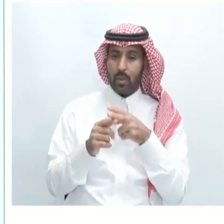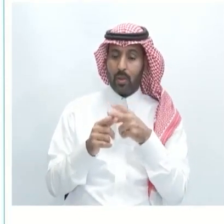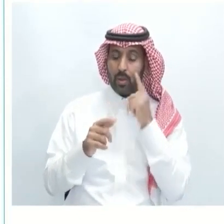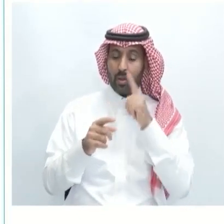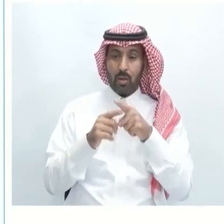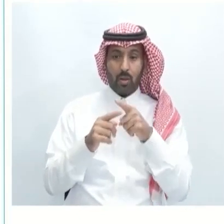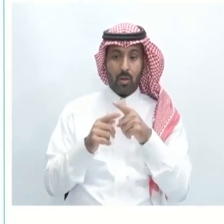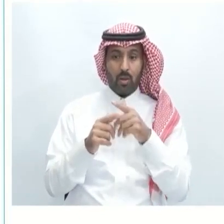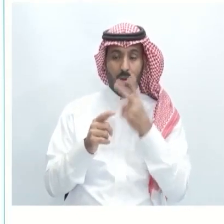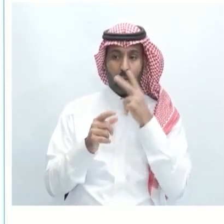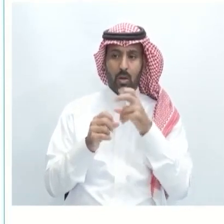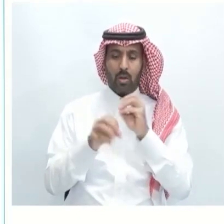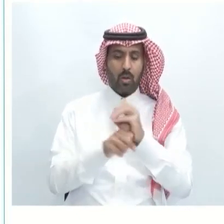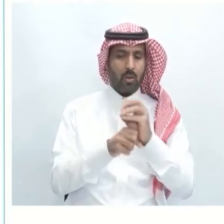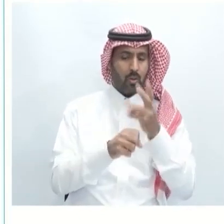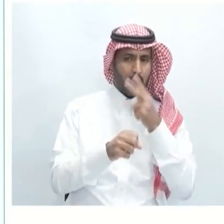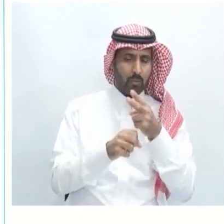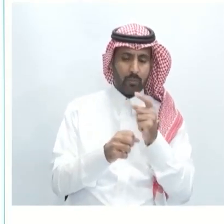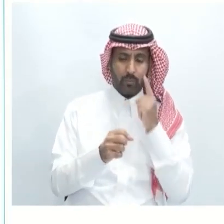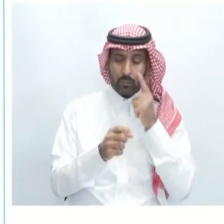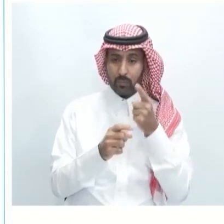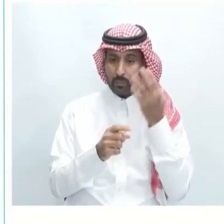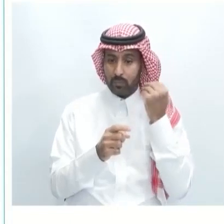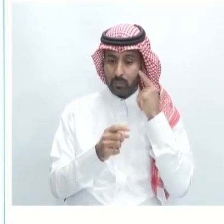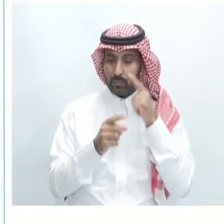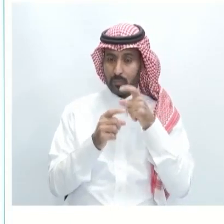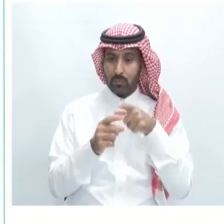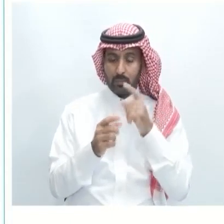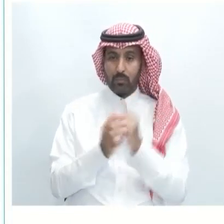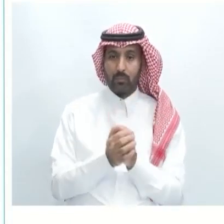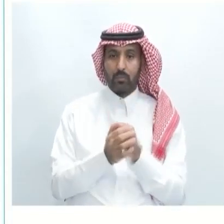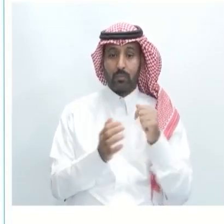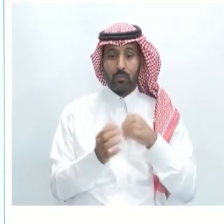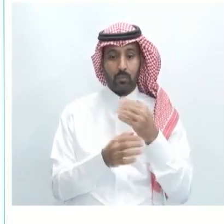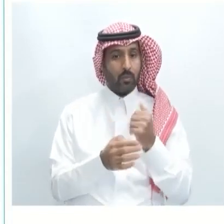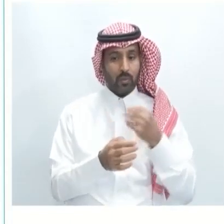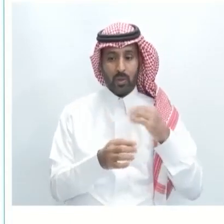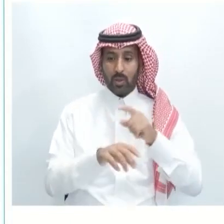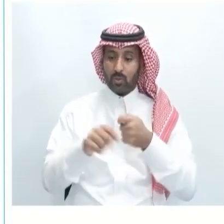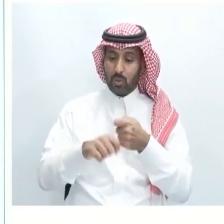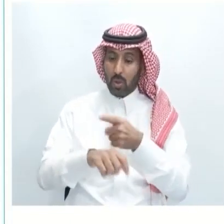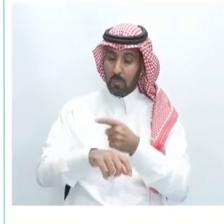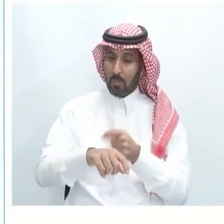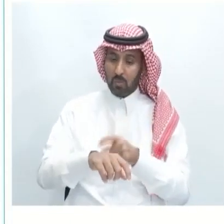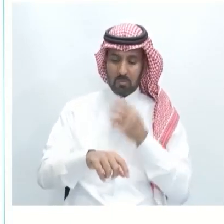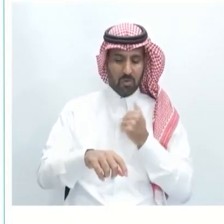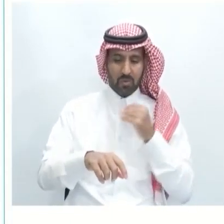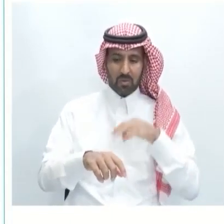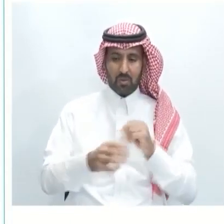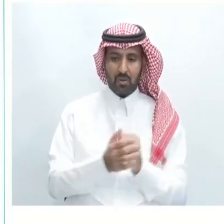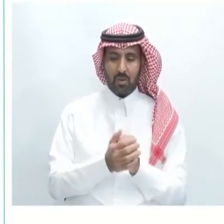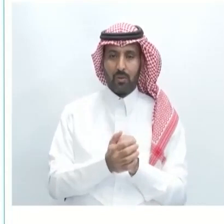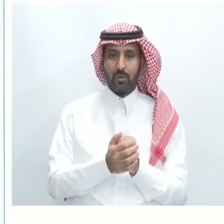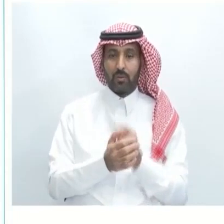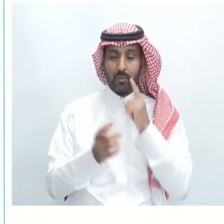irritated because, as he explained, he had just bought a new clock and thought that it was now useless. Sometimes it seems the sillier the